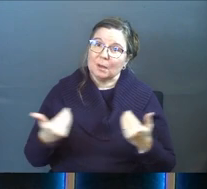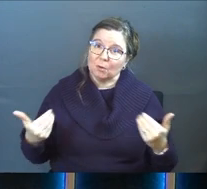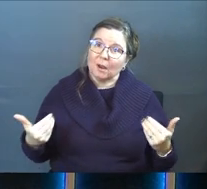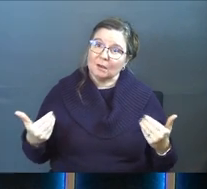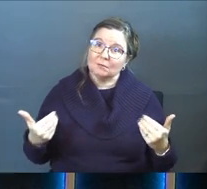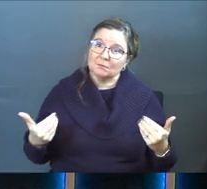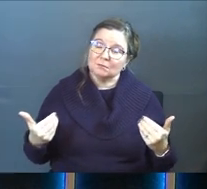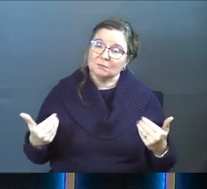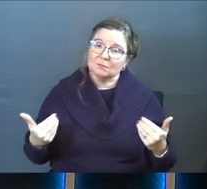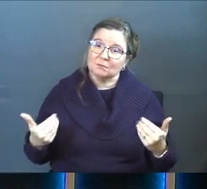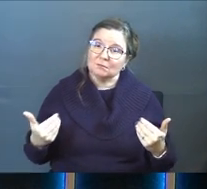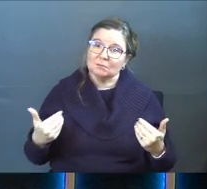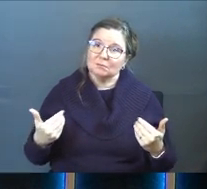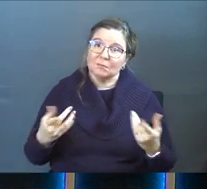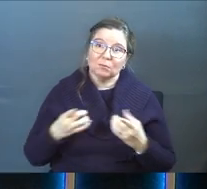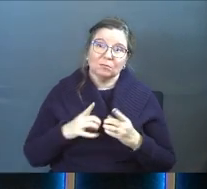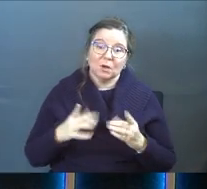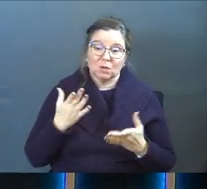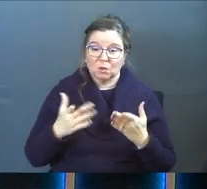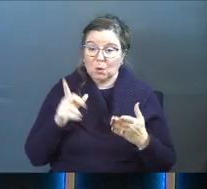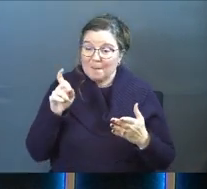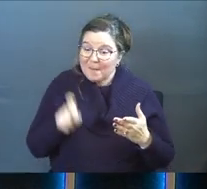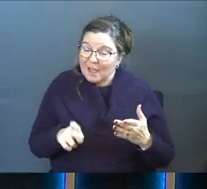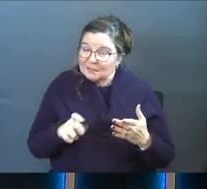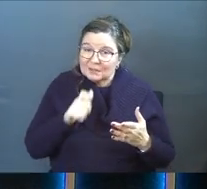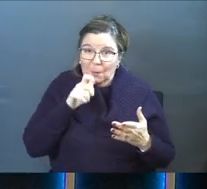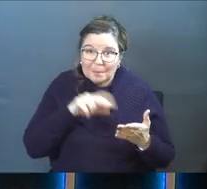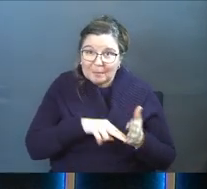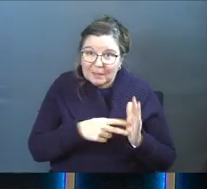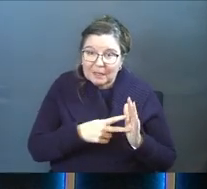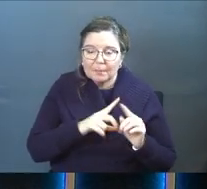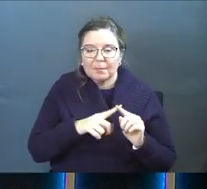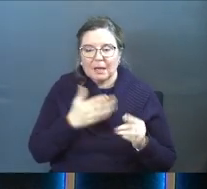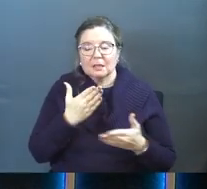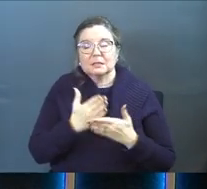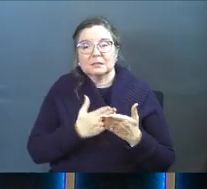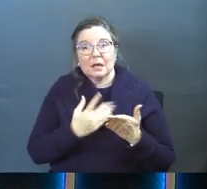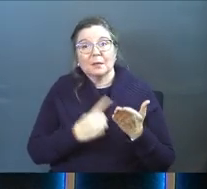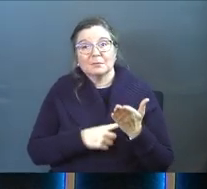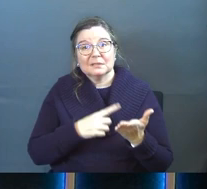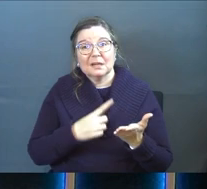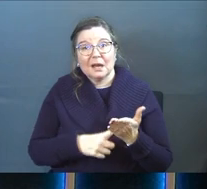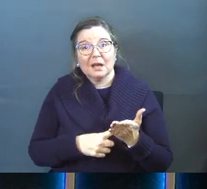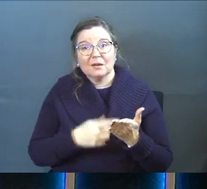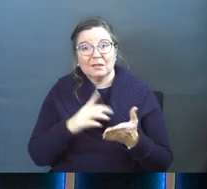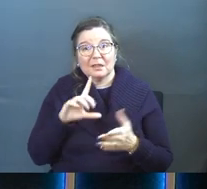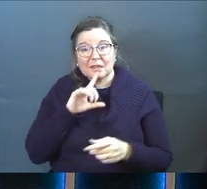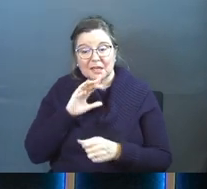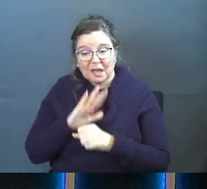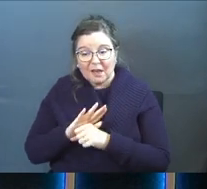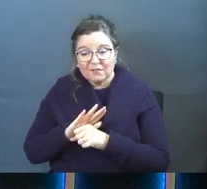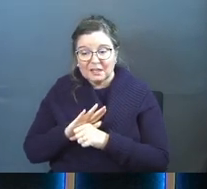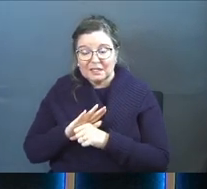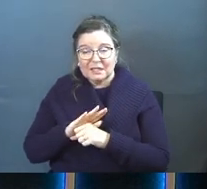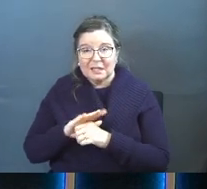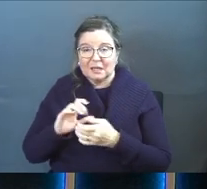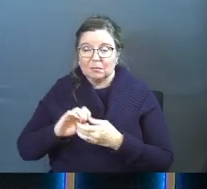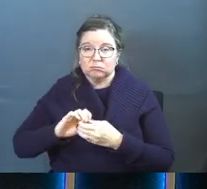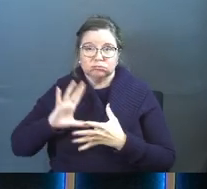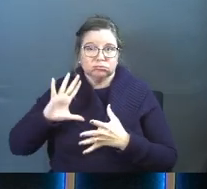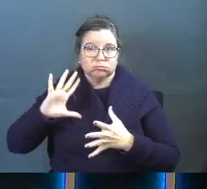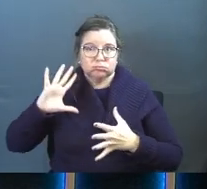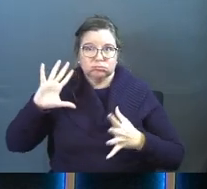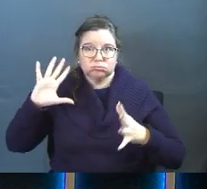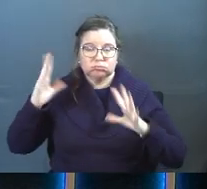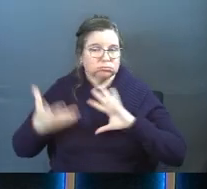separate. Those things don't mean you must separate. But sometimes the covenant gets so shattered and